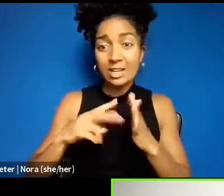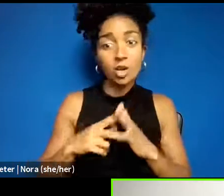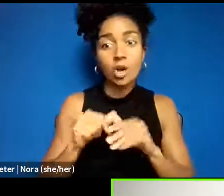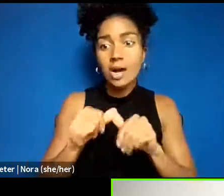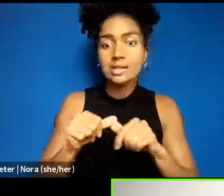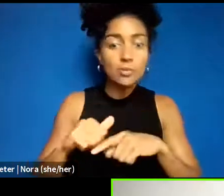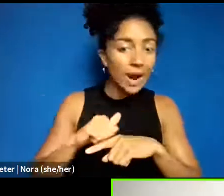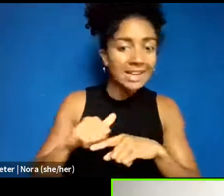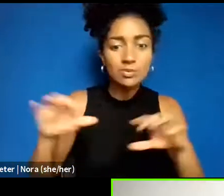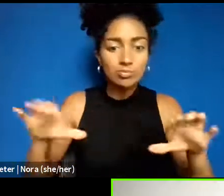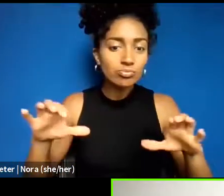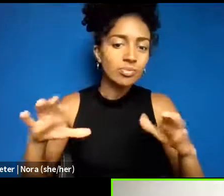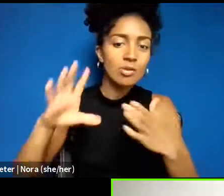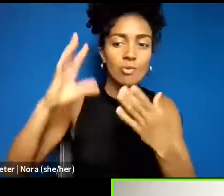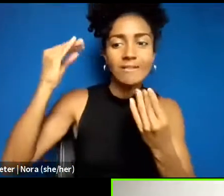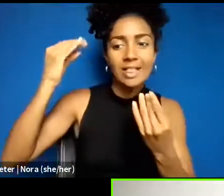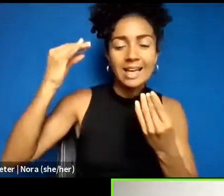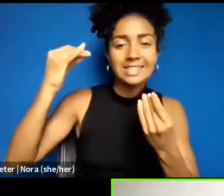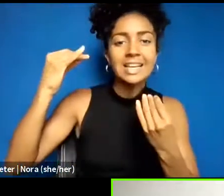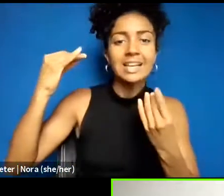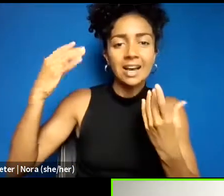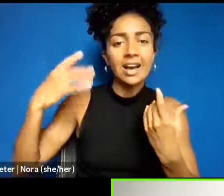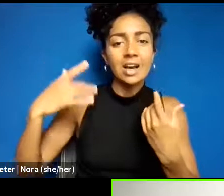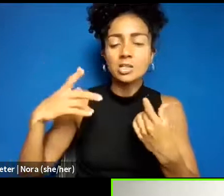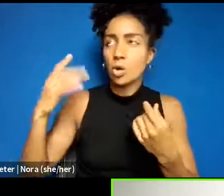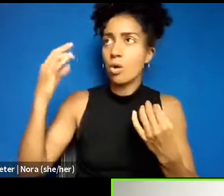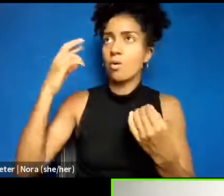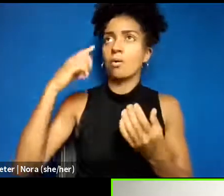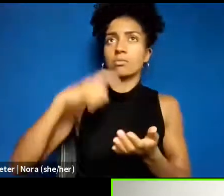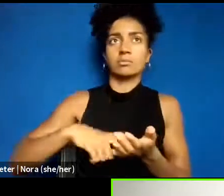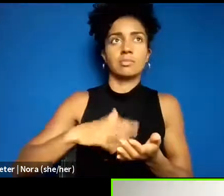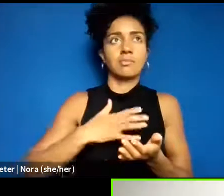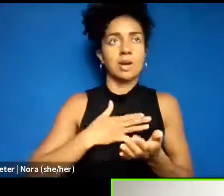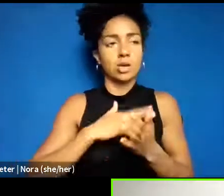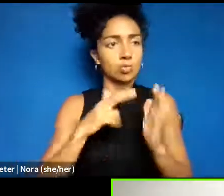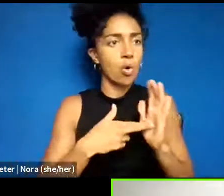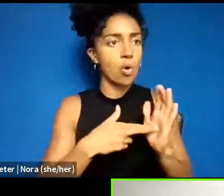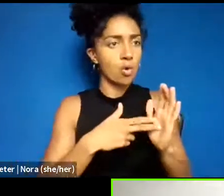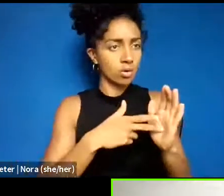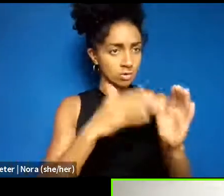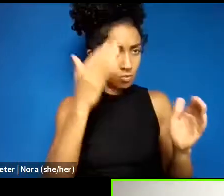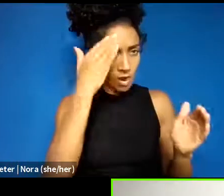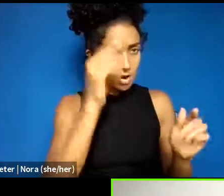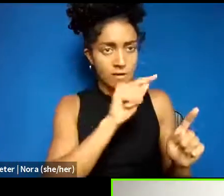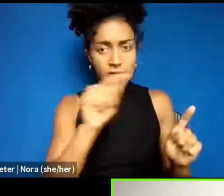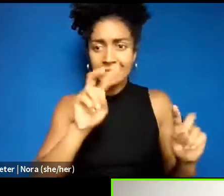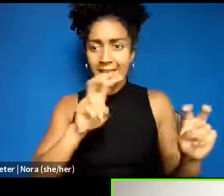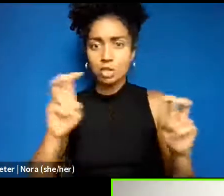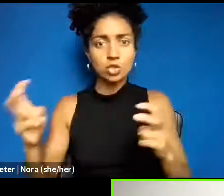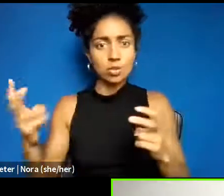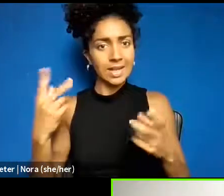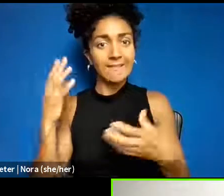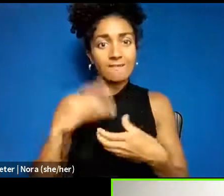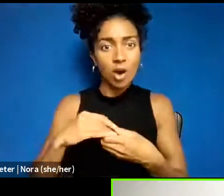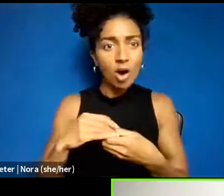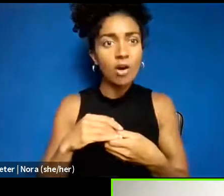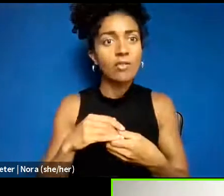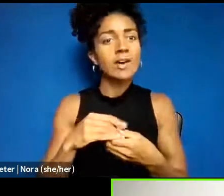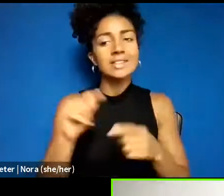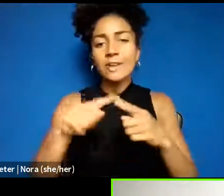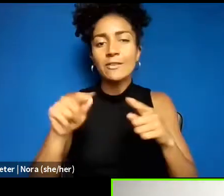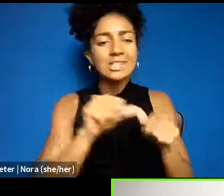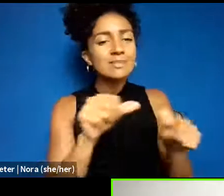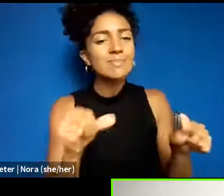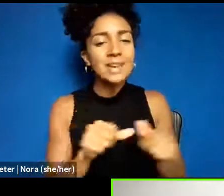that work to understand your role, becoming aware of the issues, and then creating spaces to learn. Are some of the